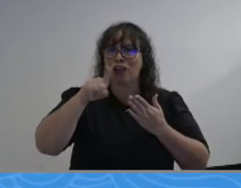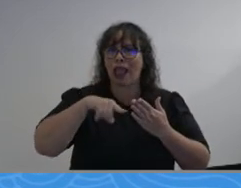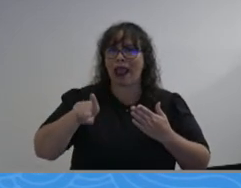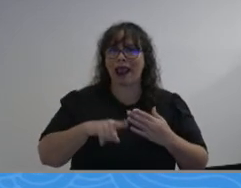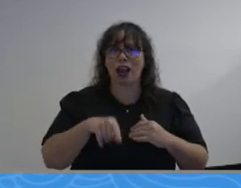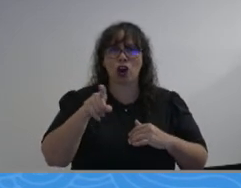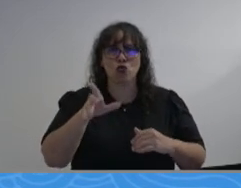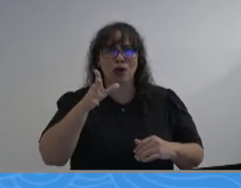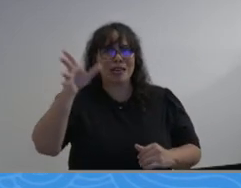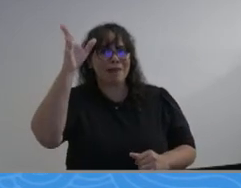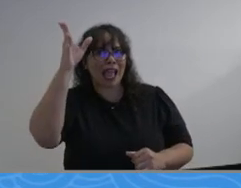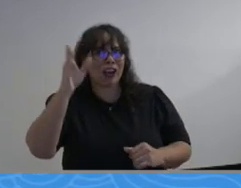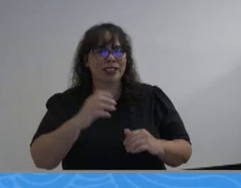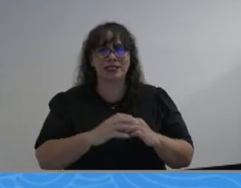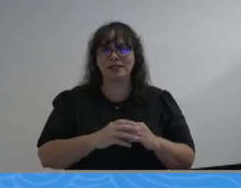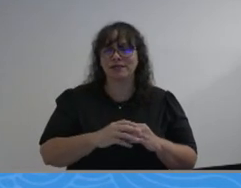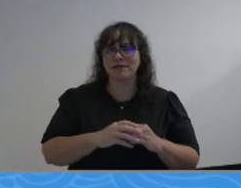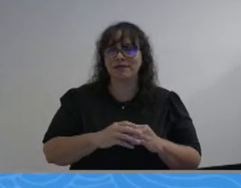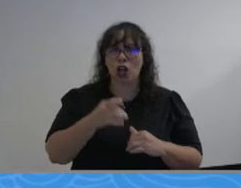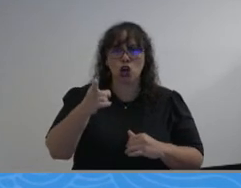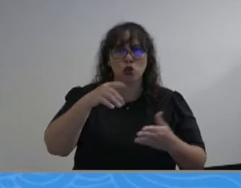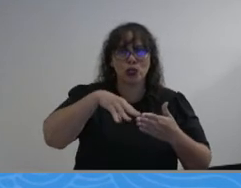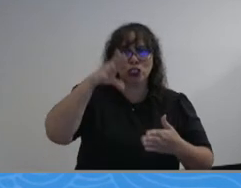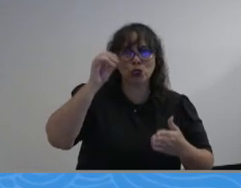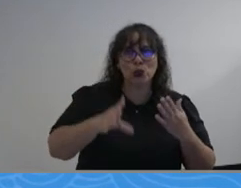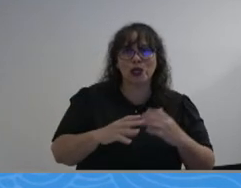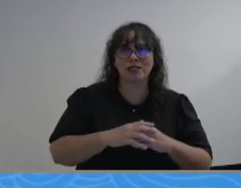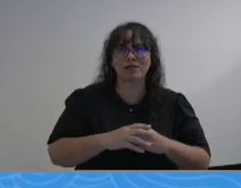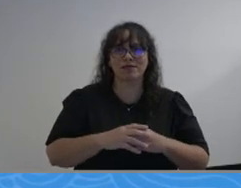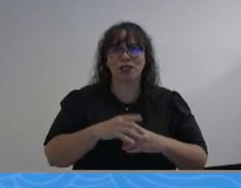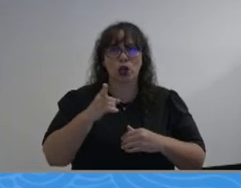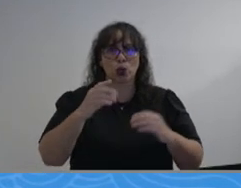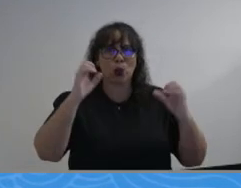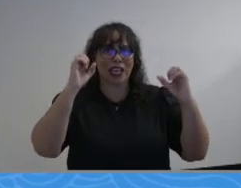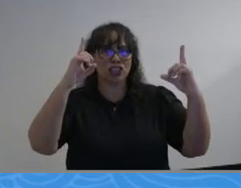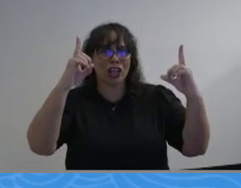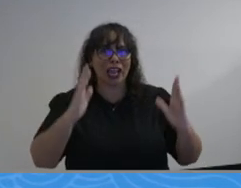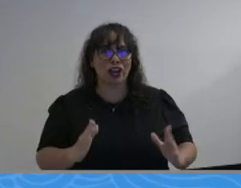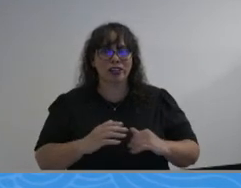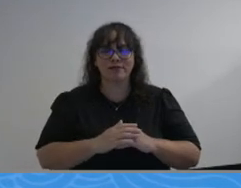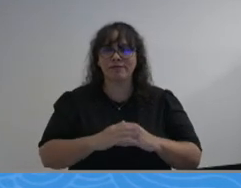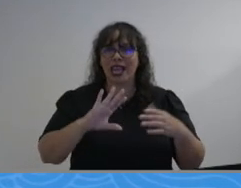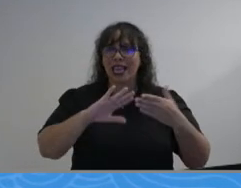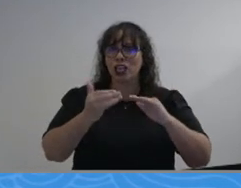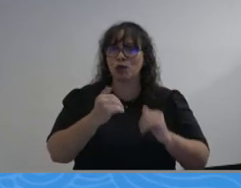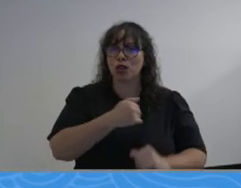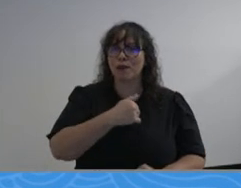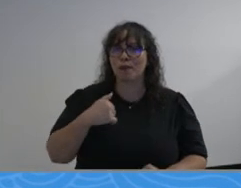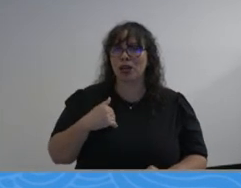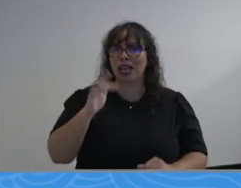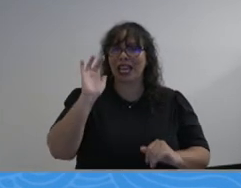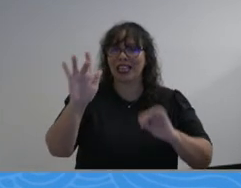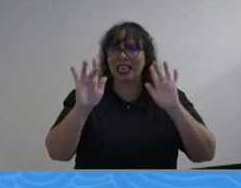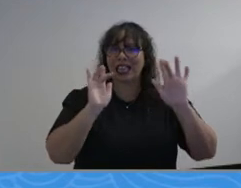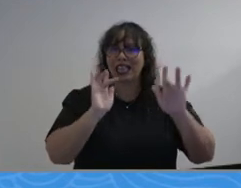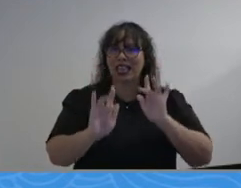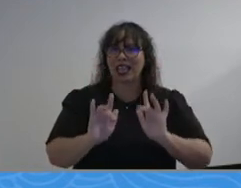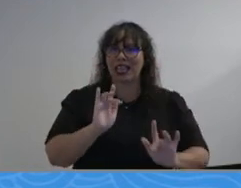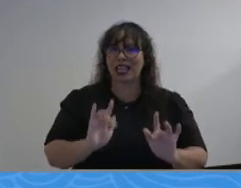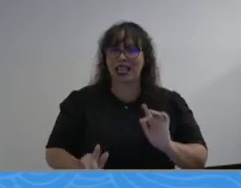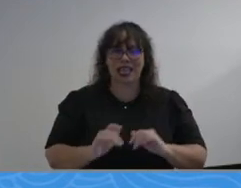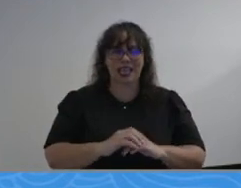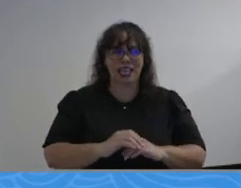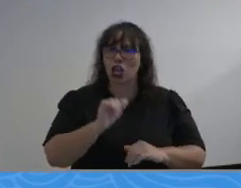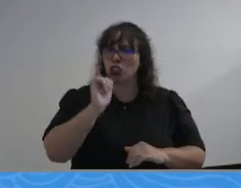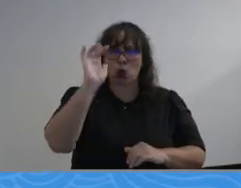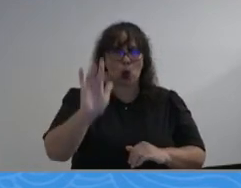Are you a parent? Are you a student? Are you an educator? Are you a community member? Just click on one of those. Don't